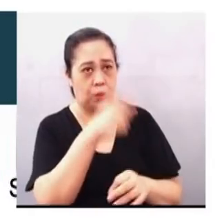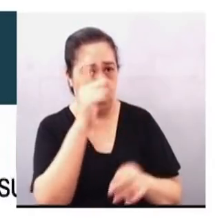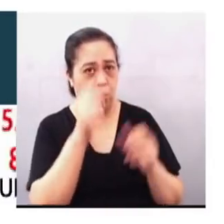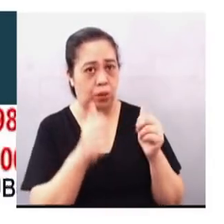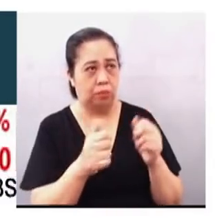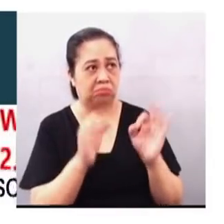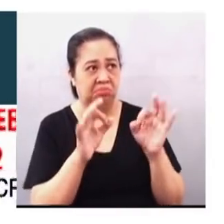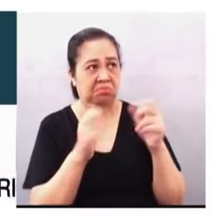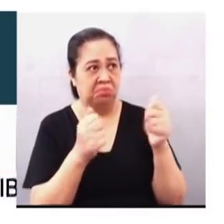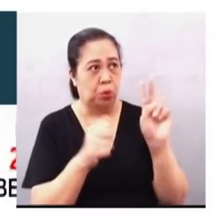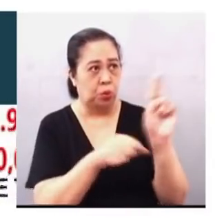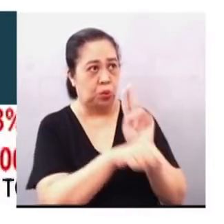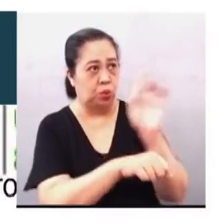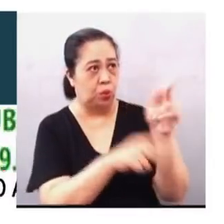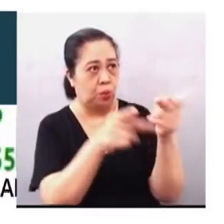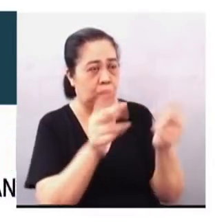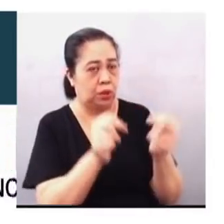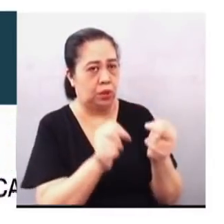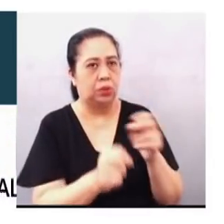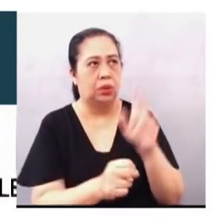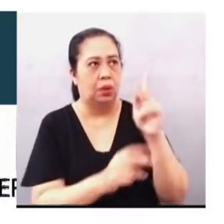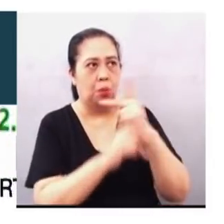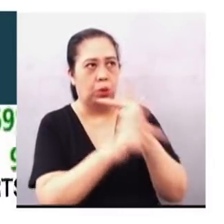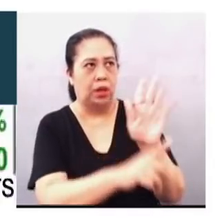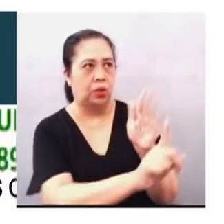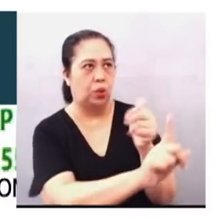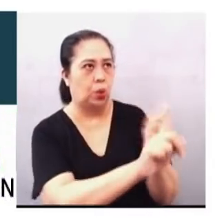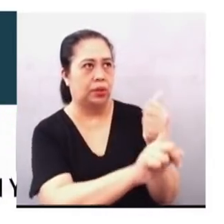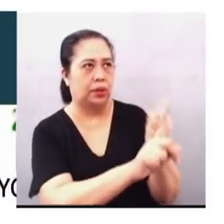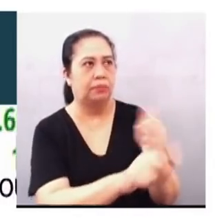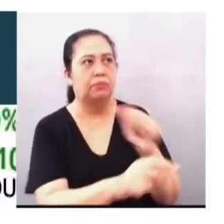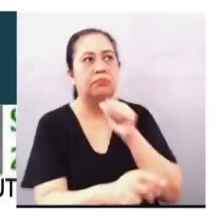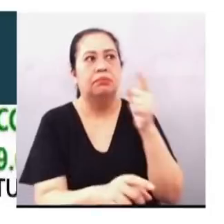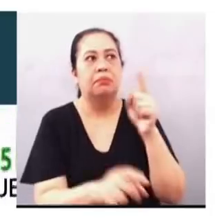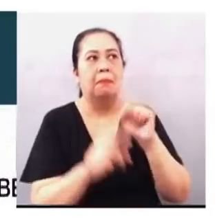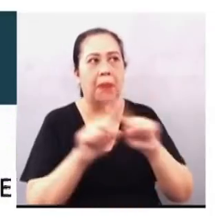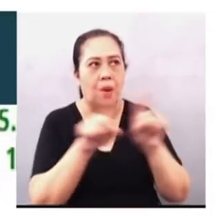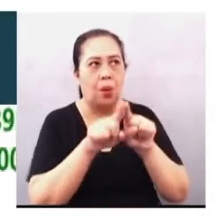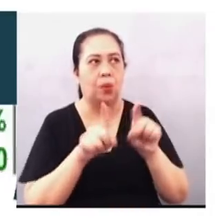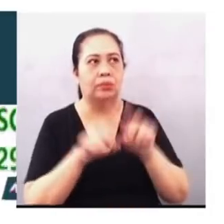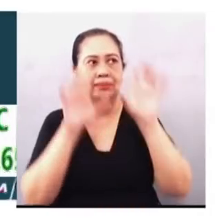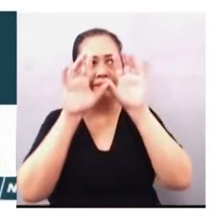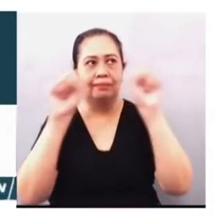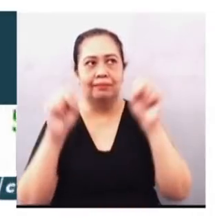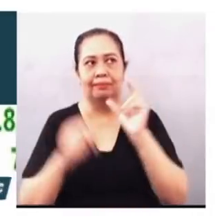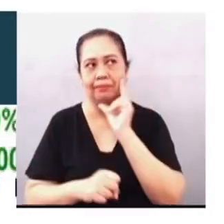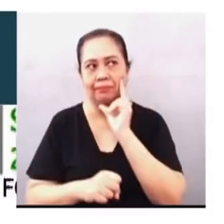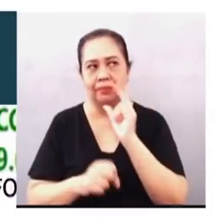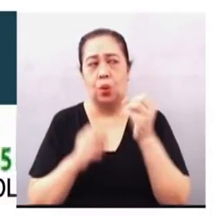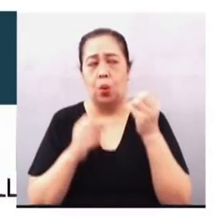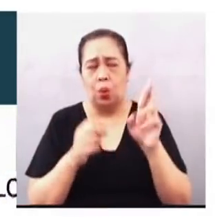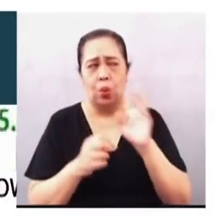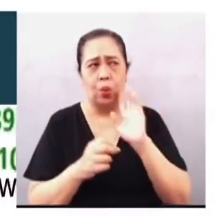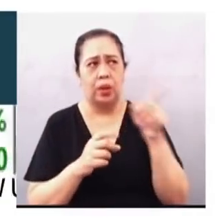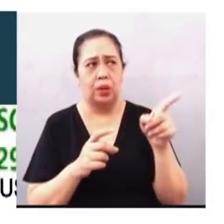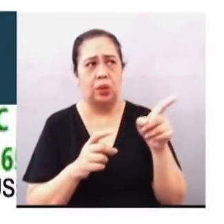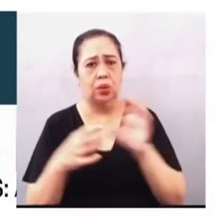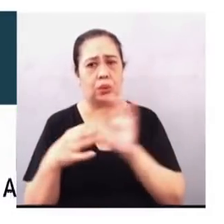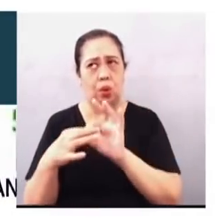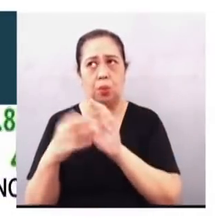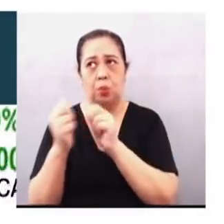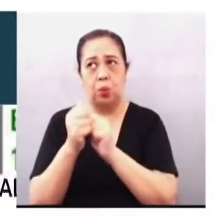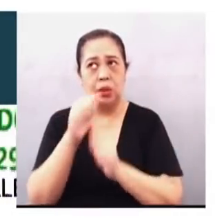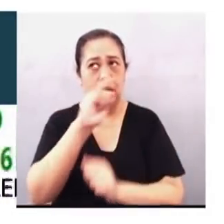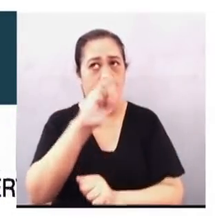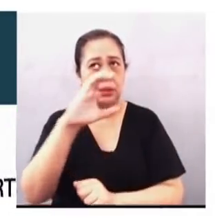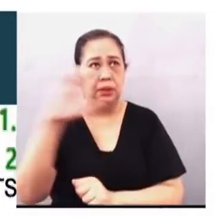your position to protect not just yourself, but the president as well? Or will you cooperate with the